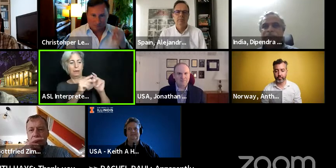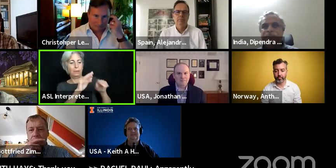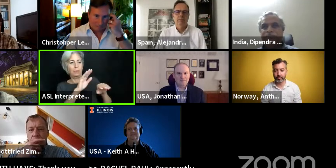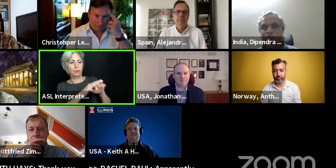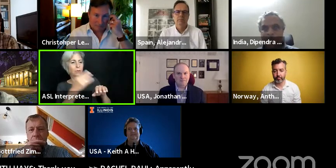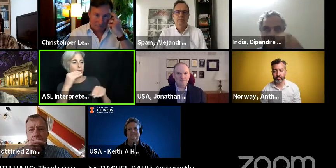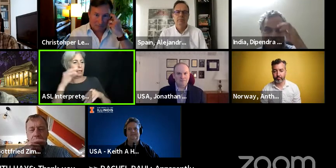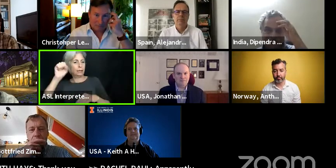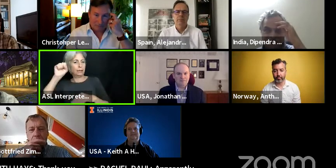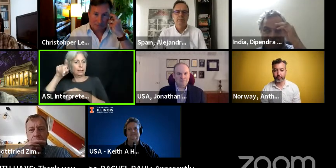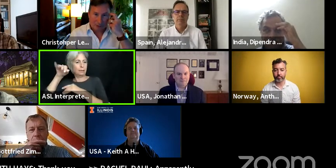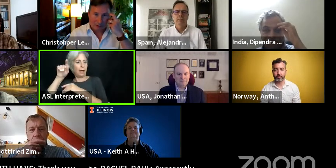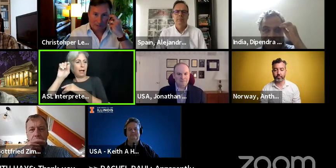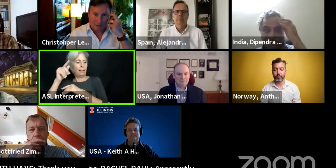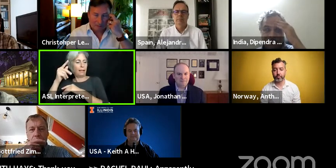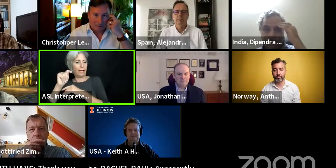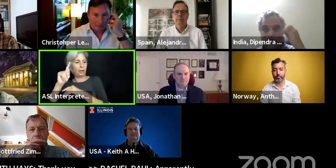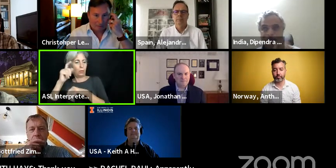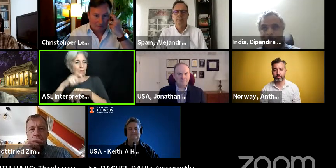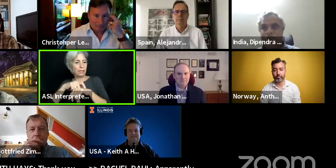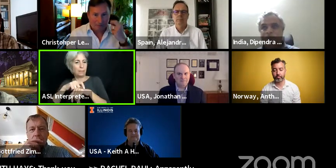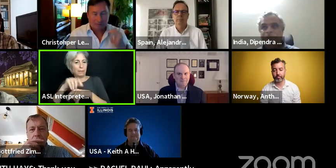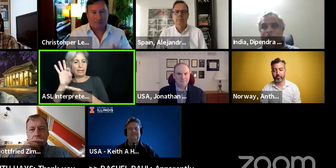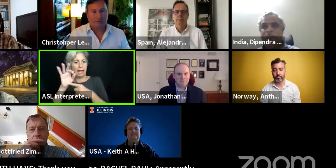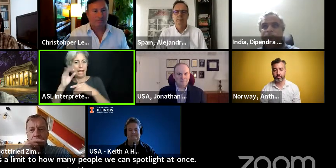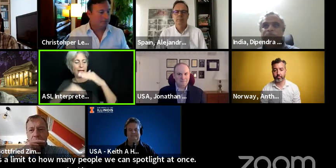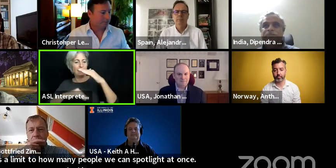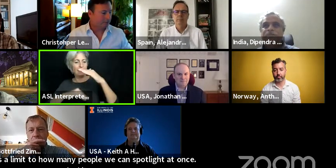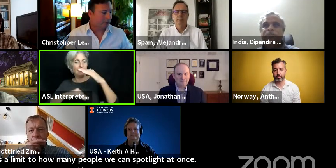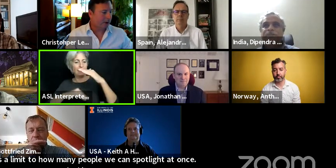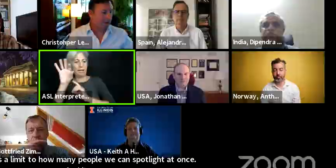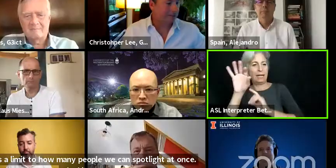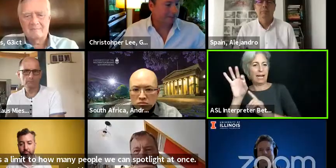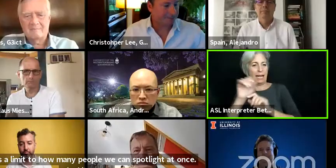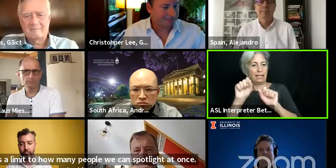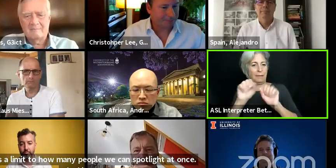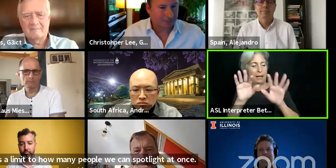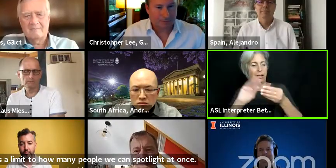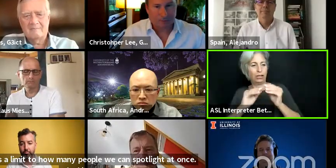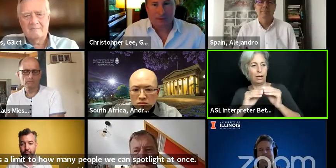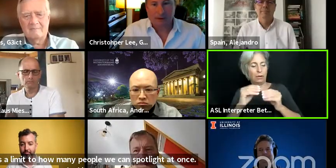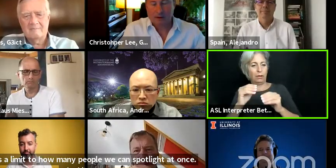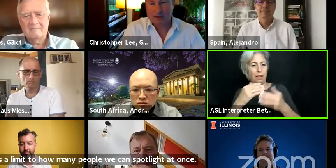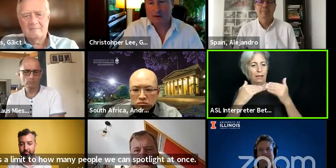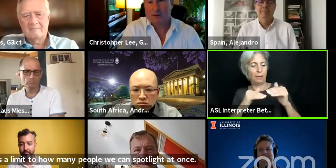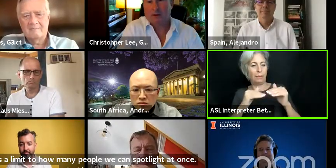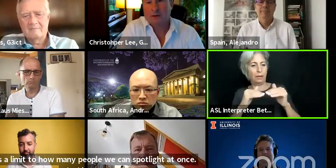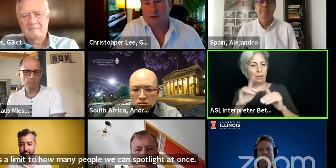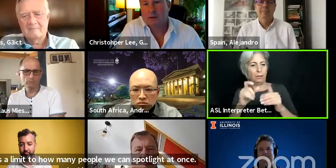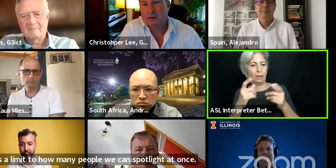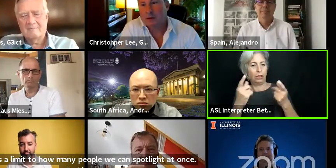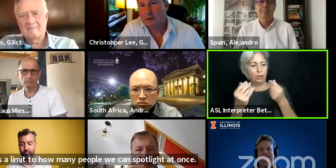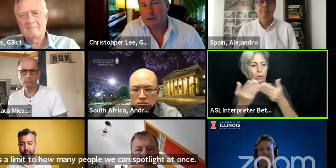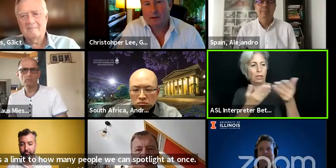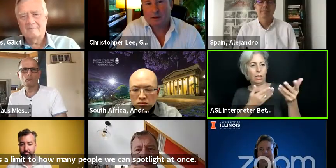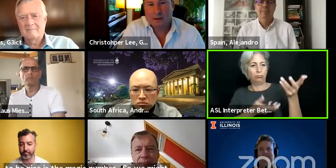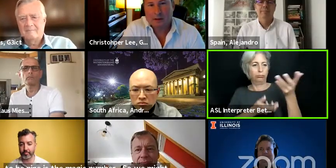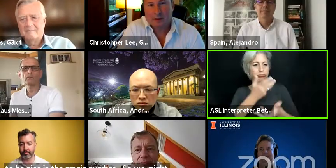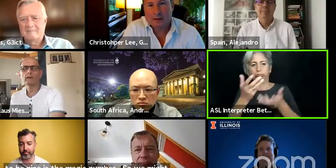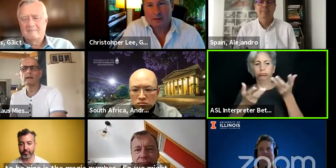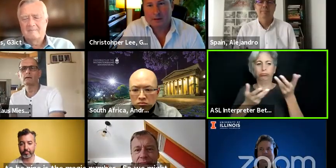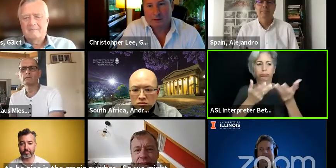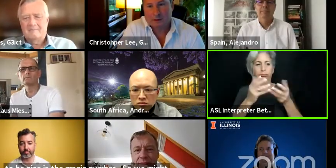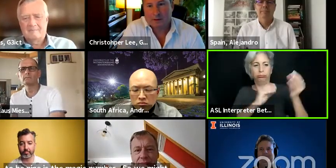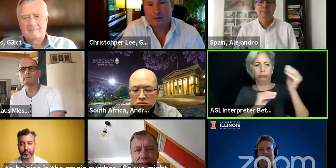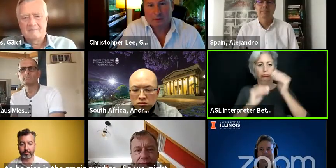could spotlight at once. And it seems to be 9 is the magic number. Okay. So we have to might do a little bit of juggling